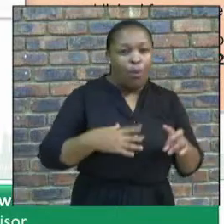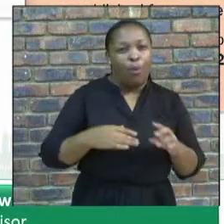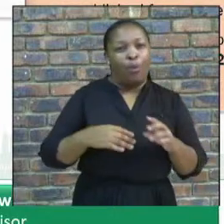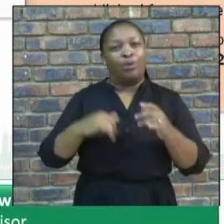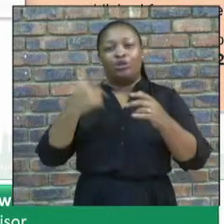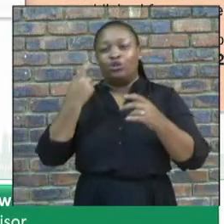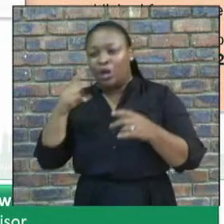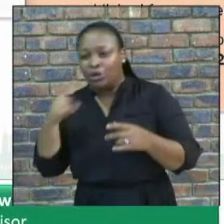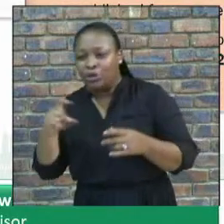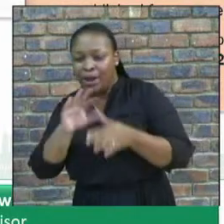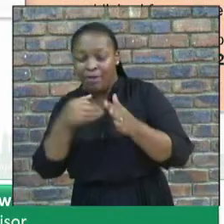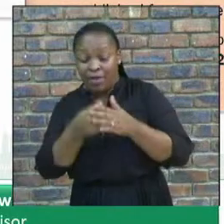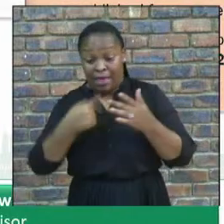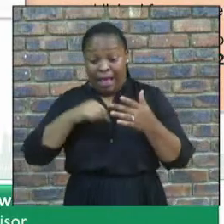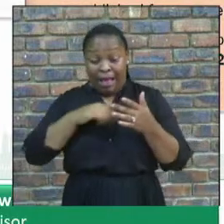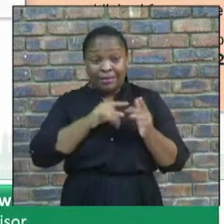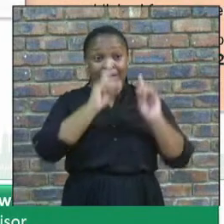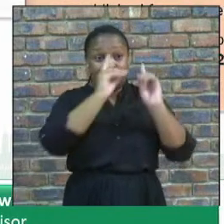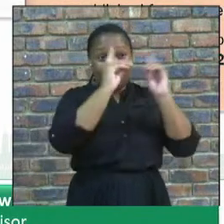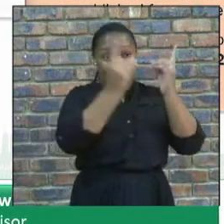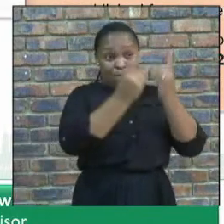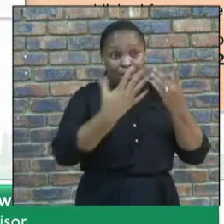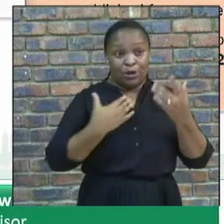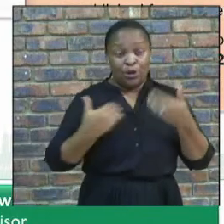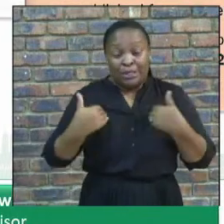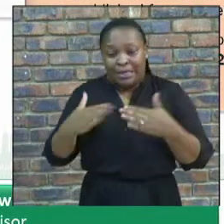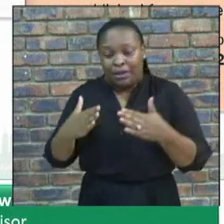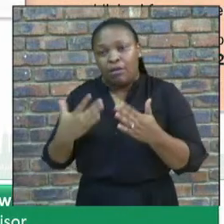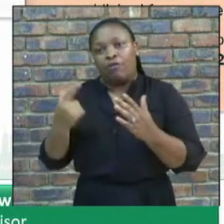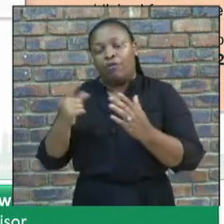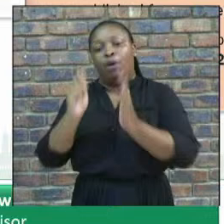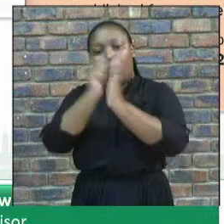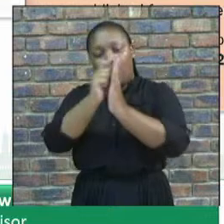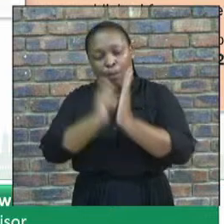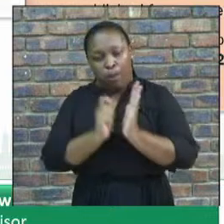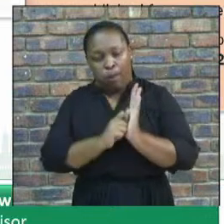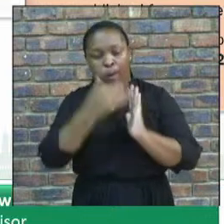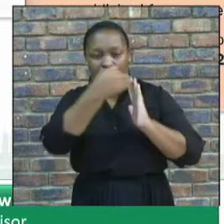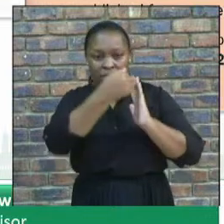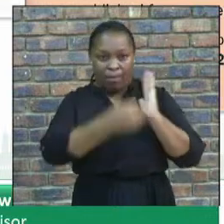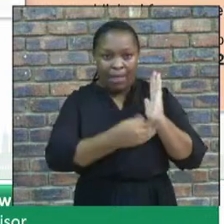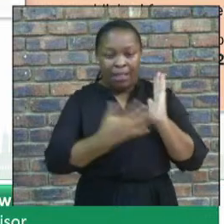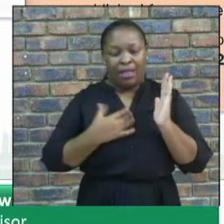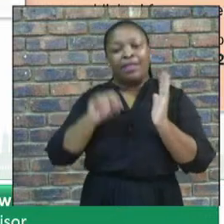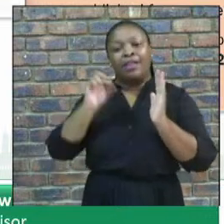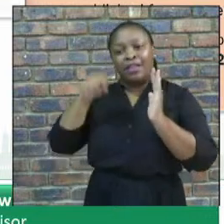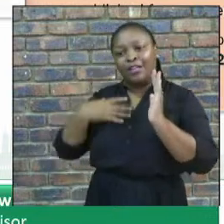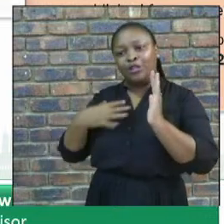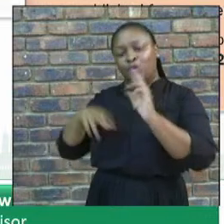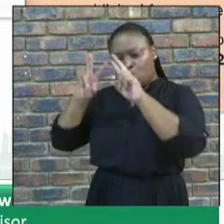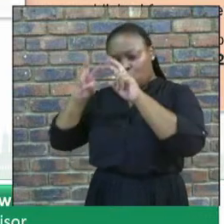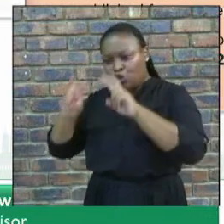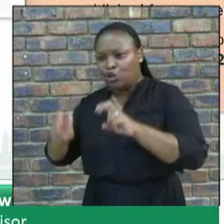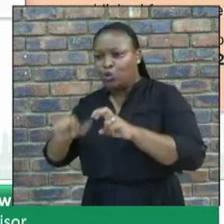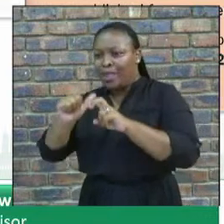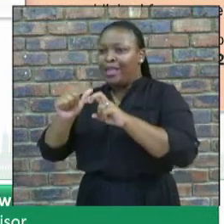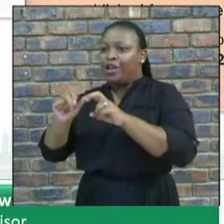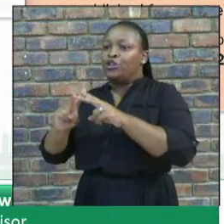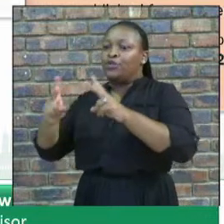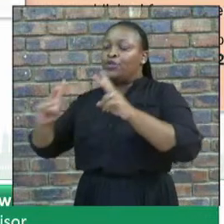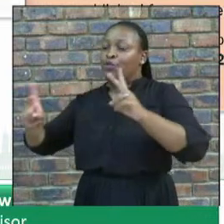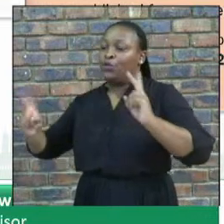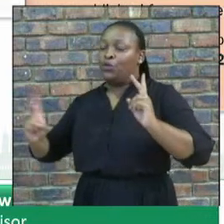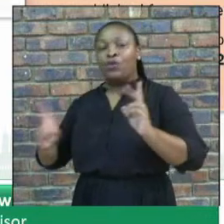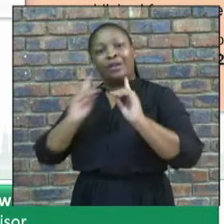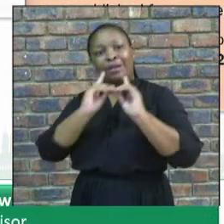department, we started with the drafting of the bill, and we also consulted the relevant stakeholders